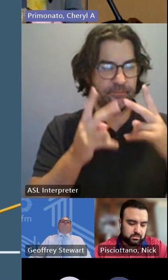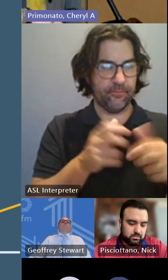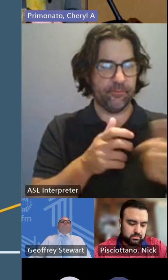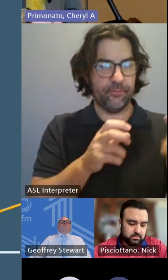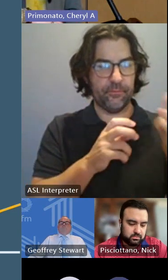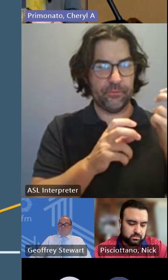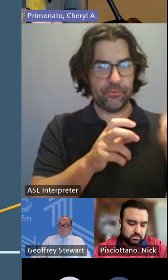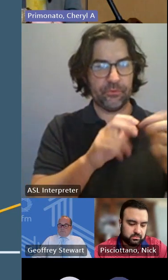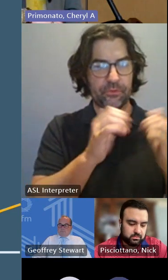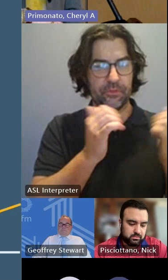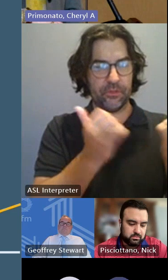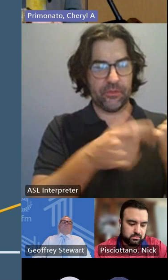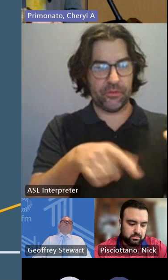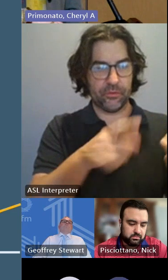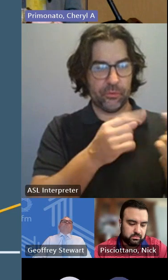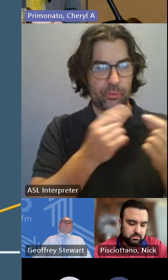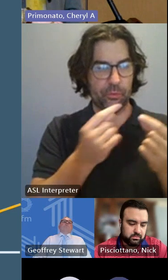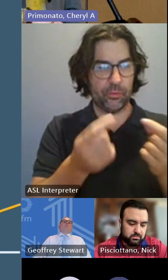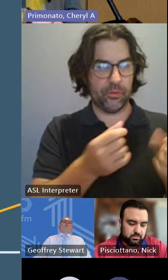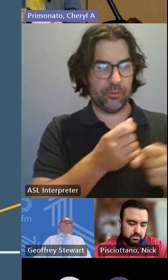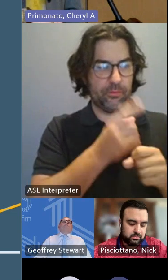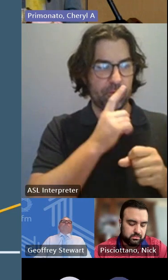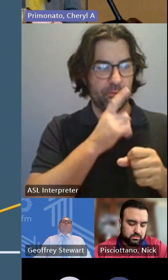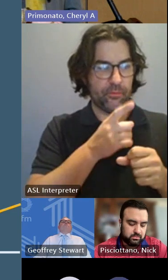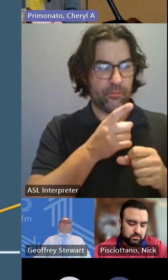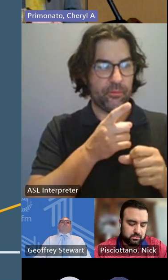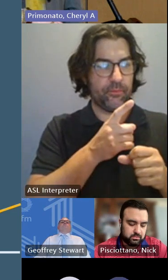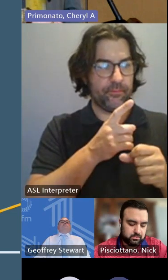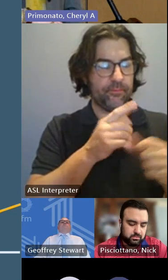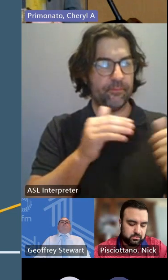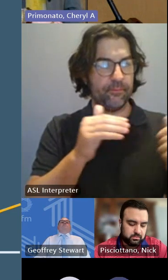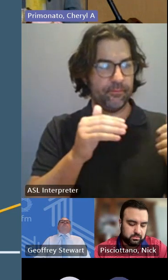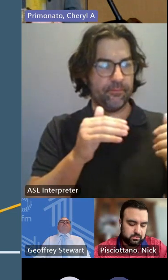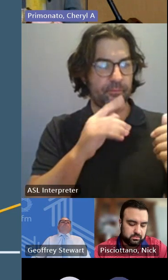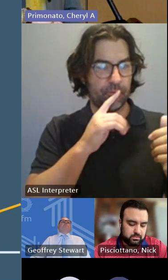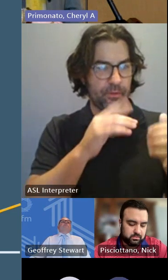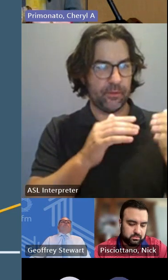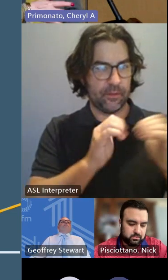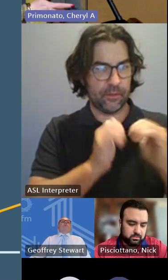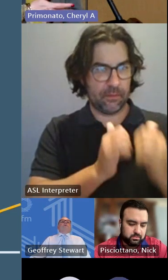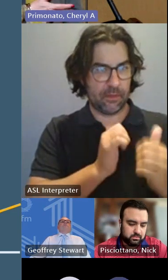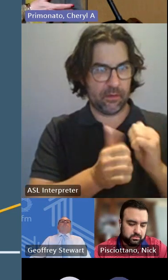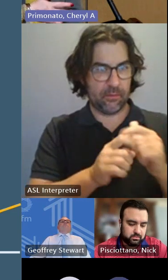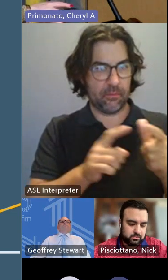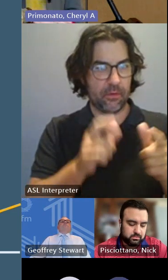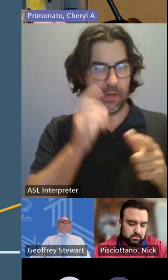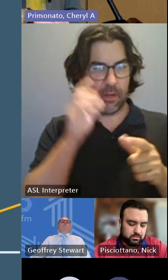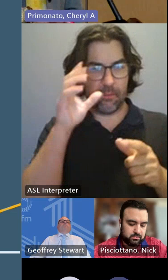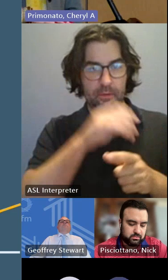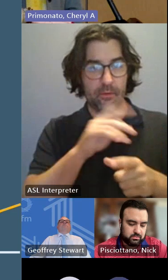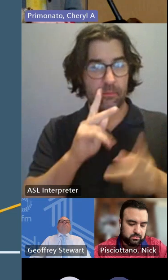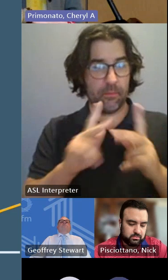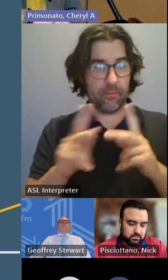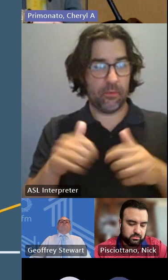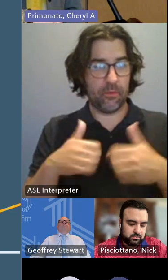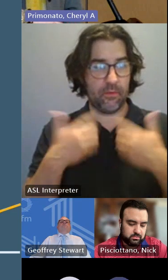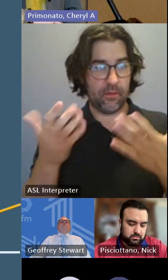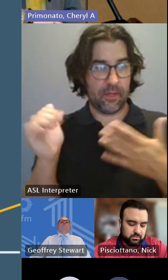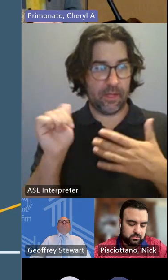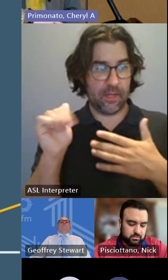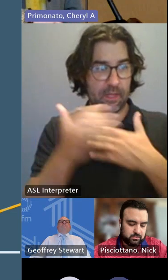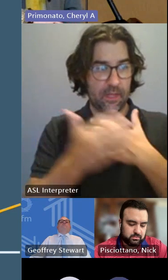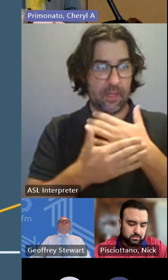transit agencies are doing to make sure that we're within the market, but we're also not missing out on that folks who are here in Allegheny County aren't missing on